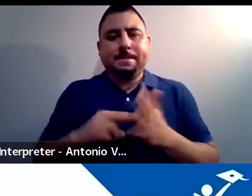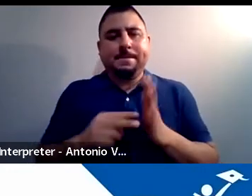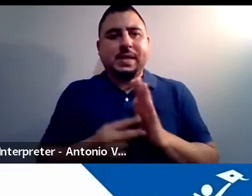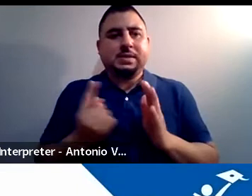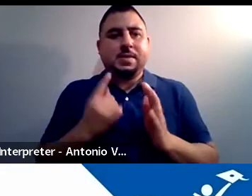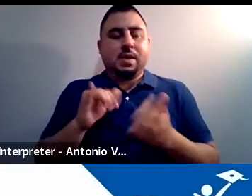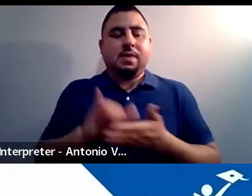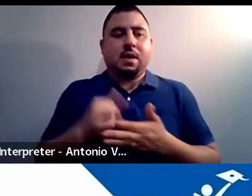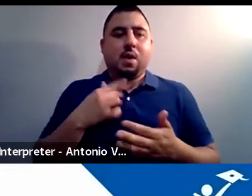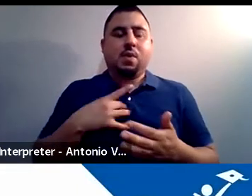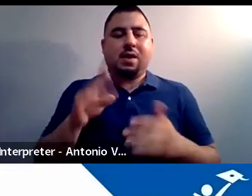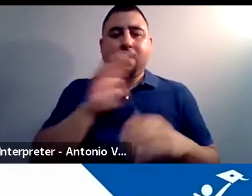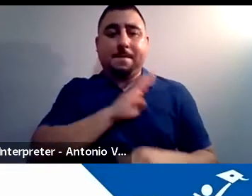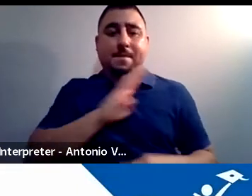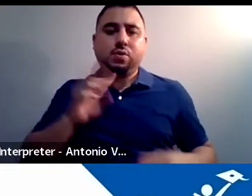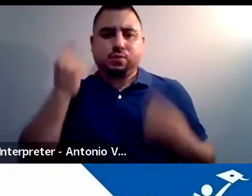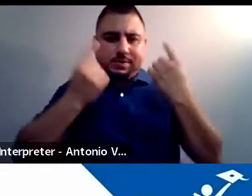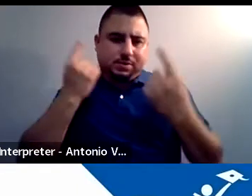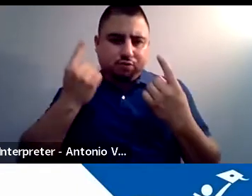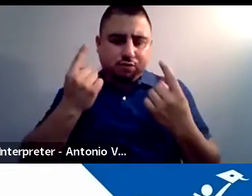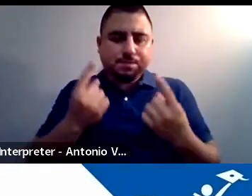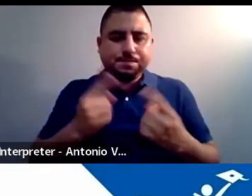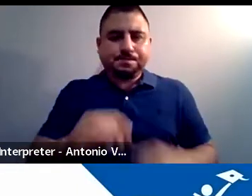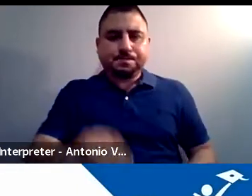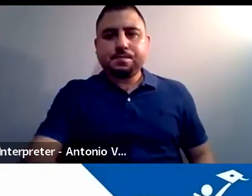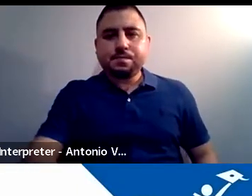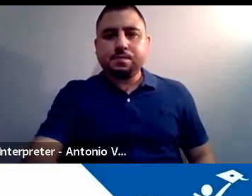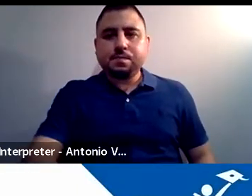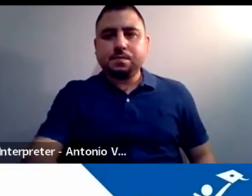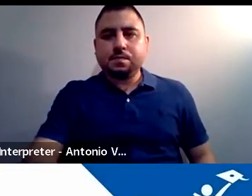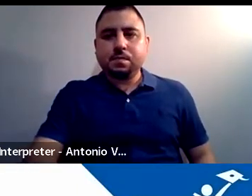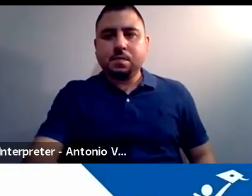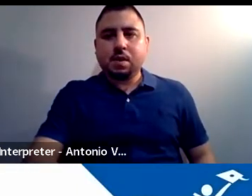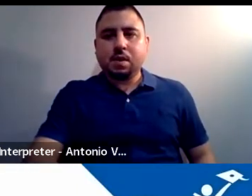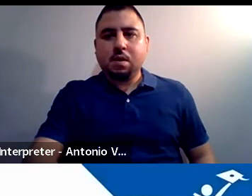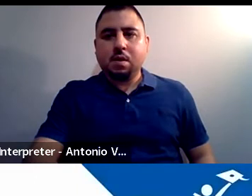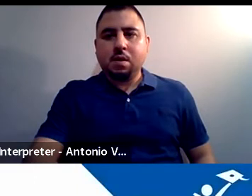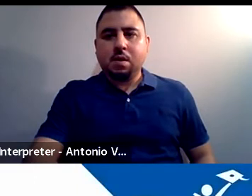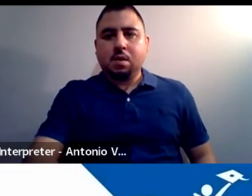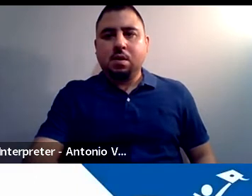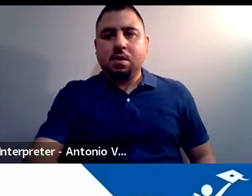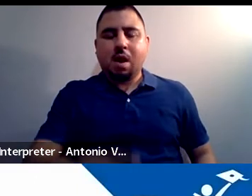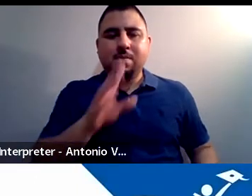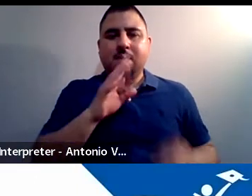I would like the board to consider. I'm speaking for the Albury